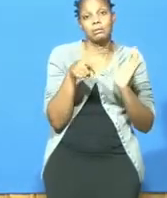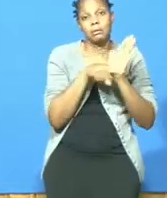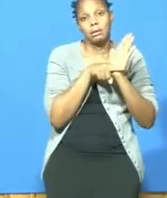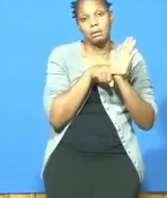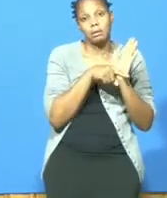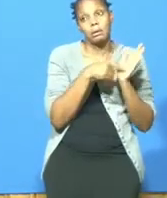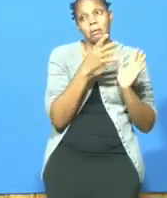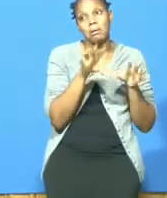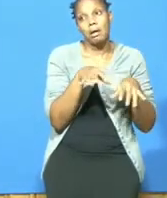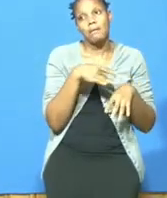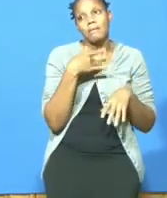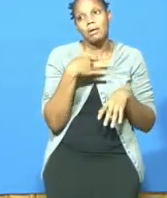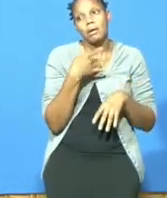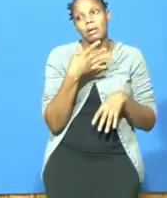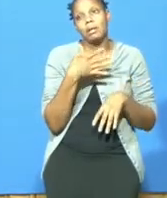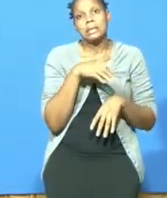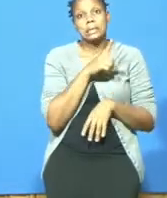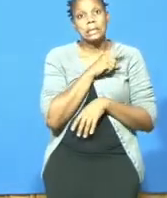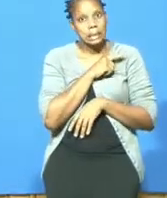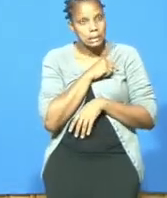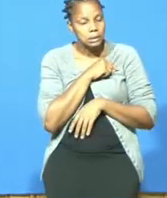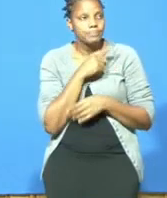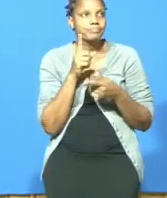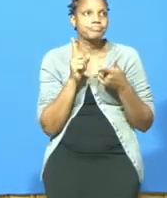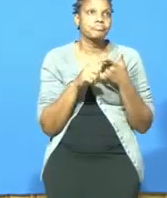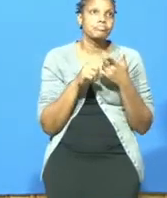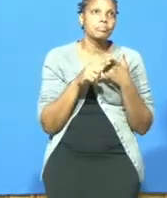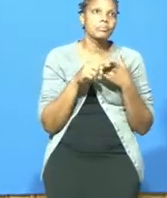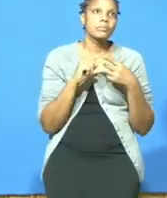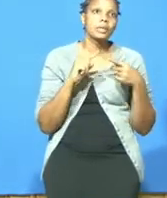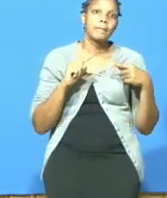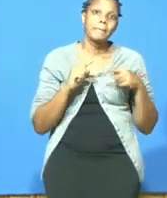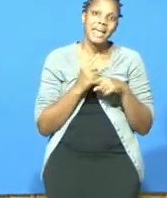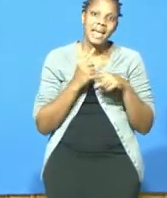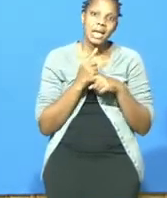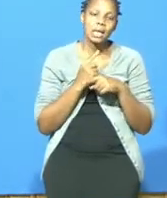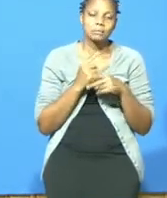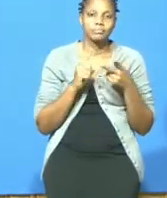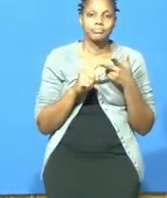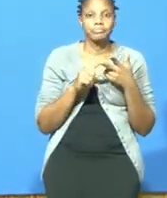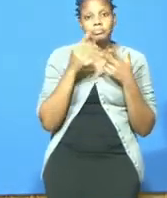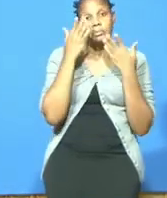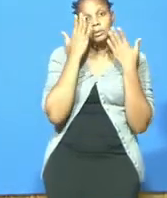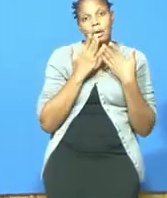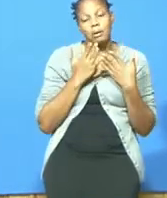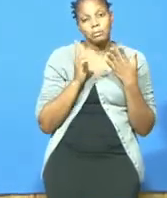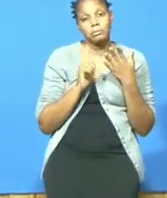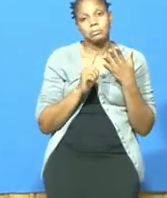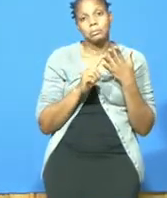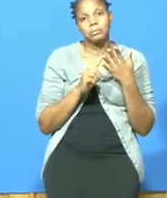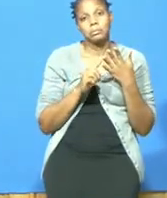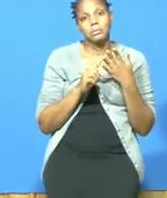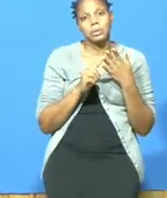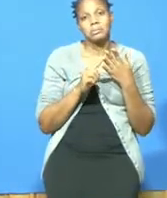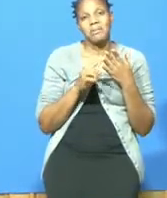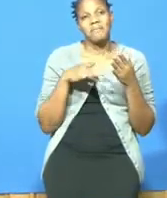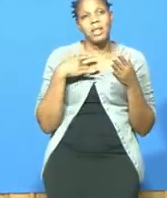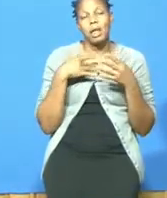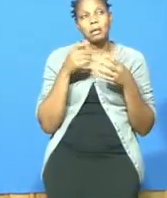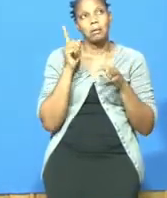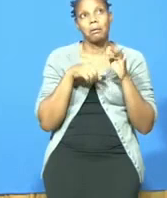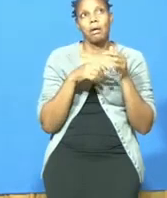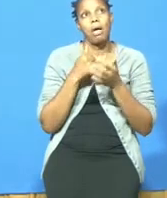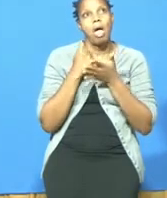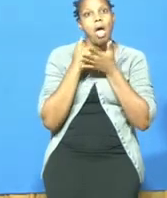can be feelings of extreme guilt, intense pain and sorrow, sense of helplessness,